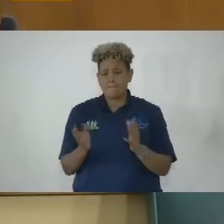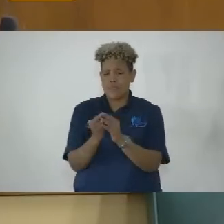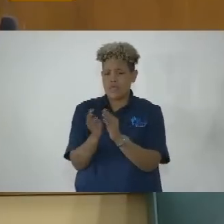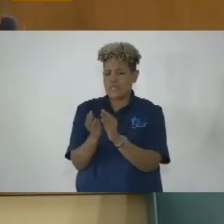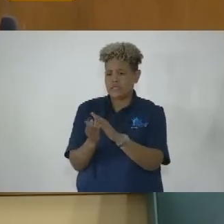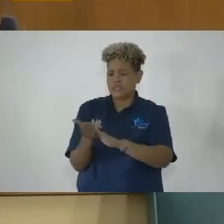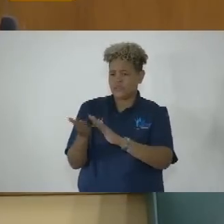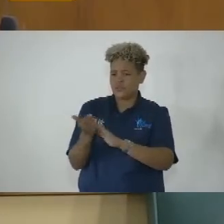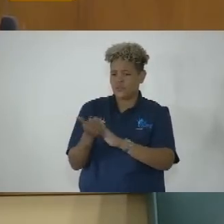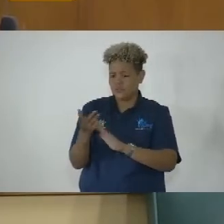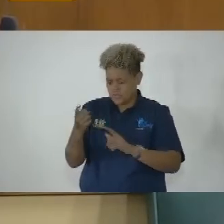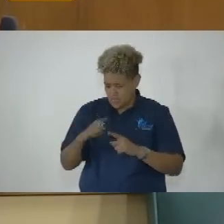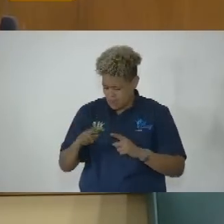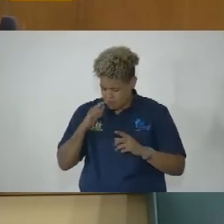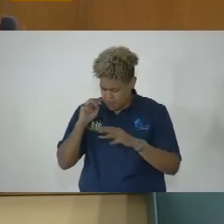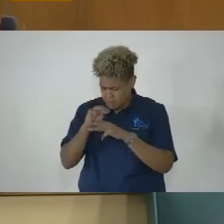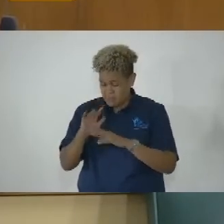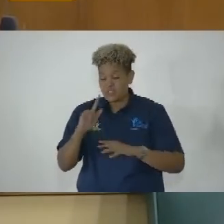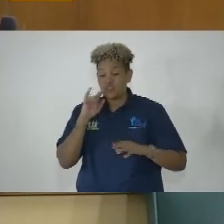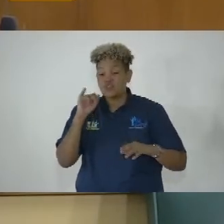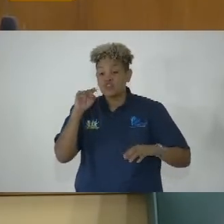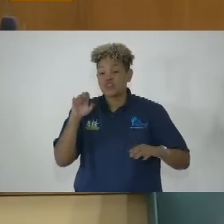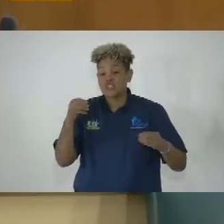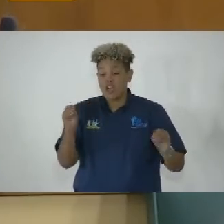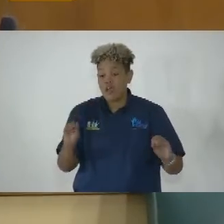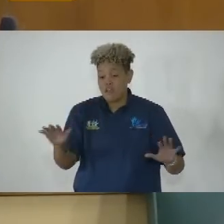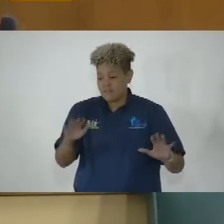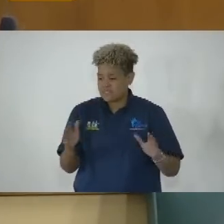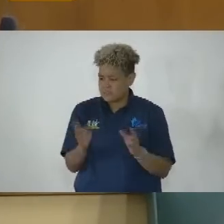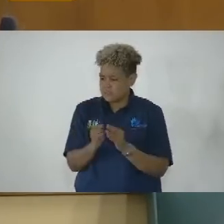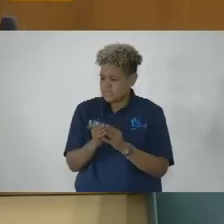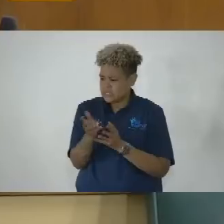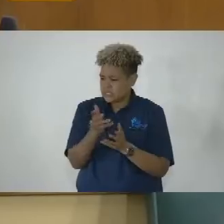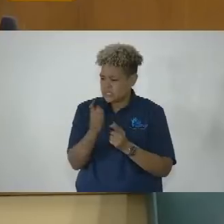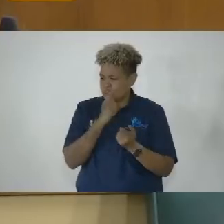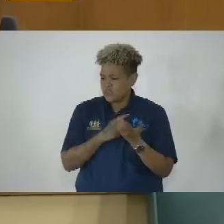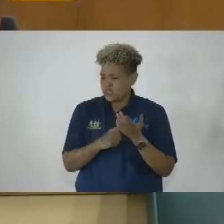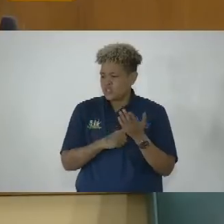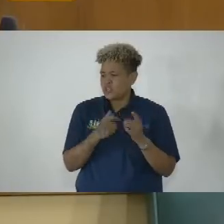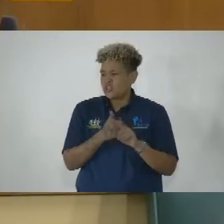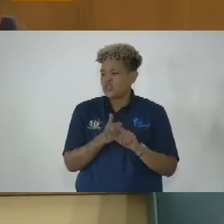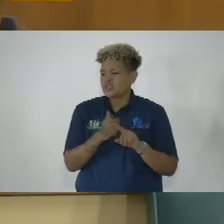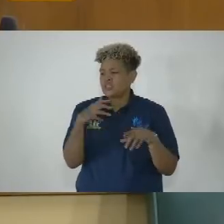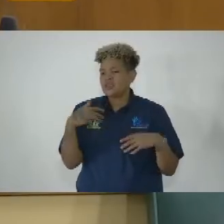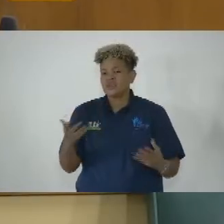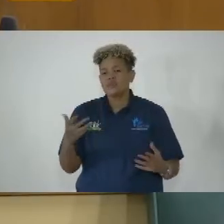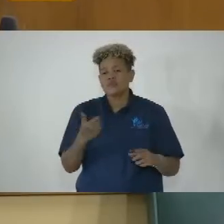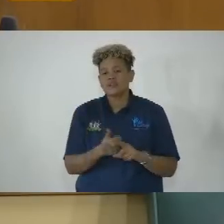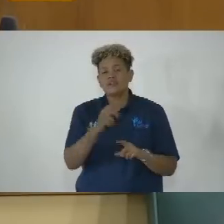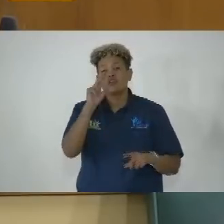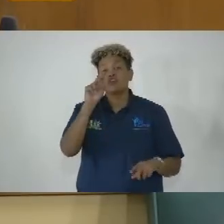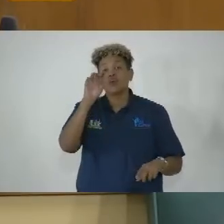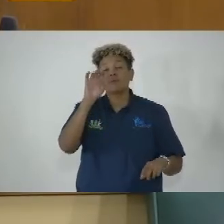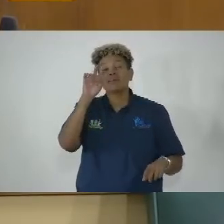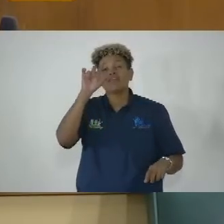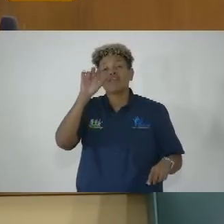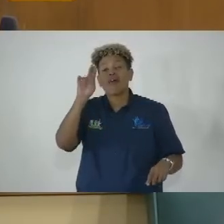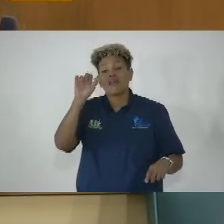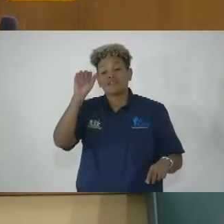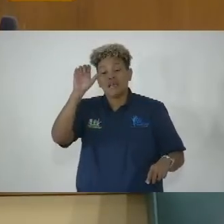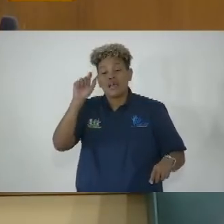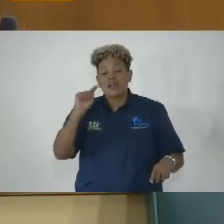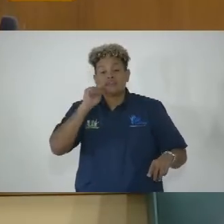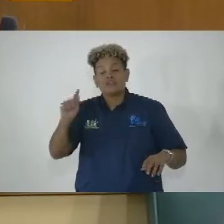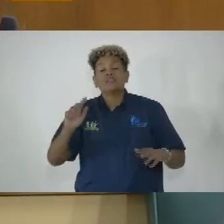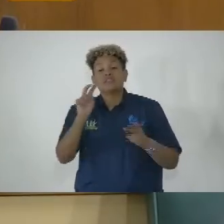meetings at the Minister of Justice office to discuss the Domestic Violence Act, the